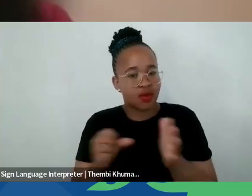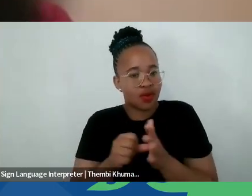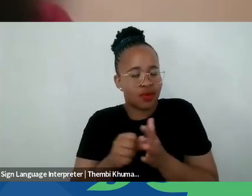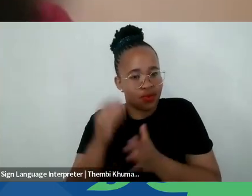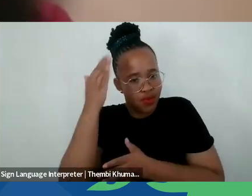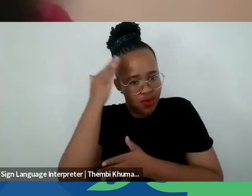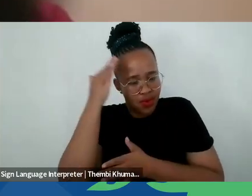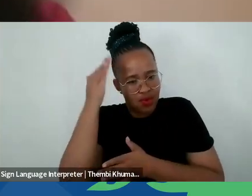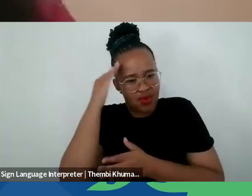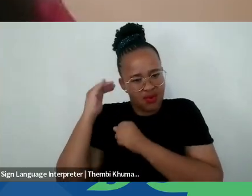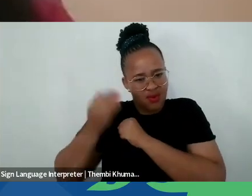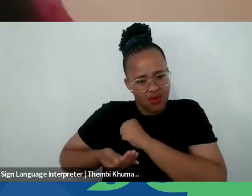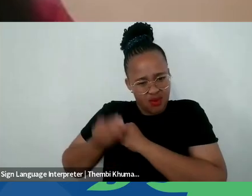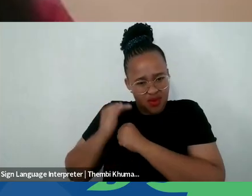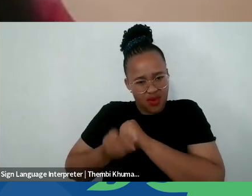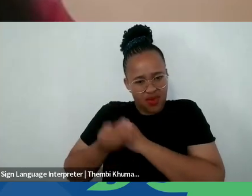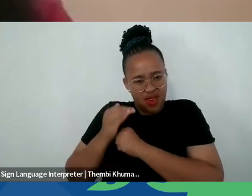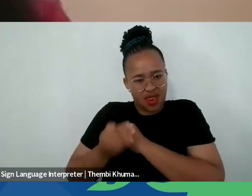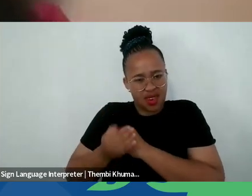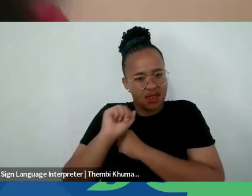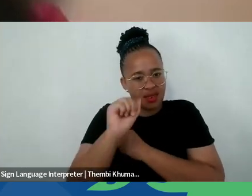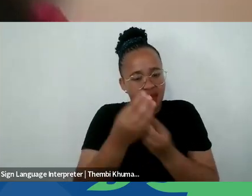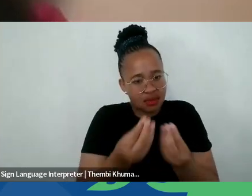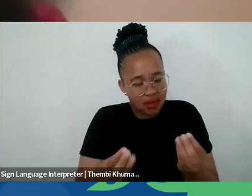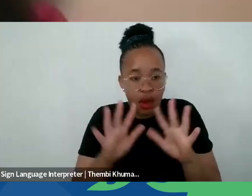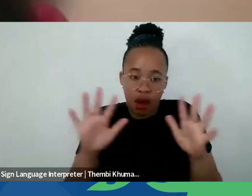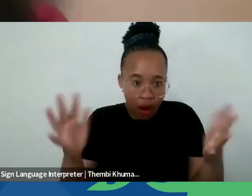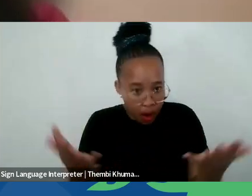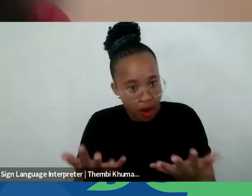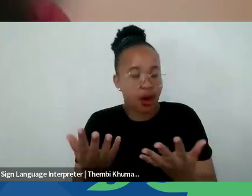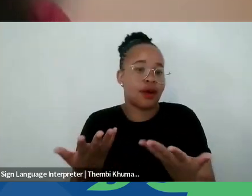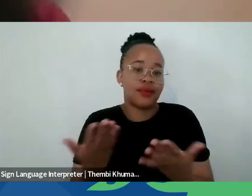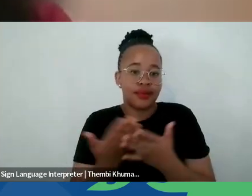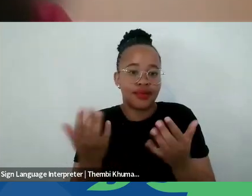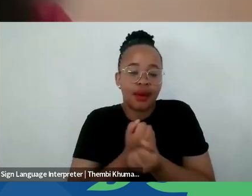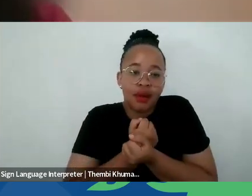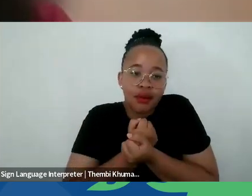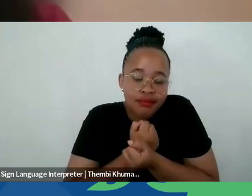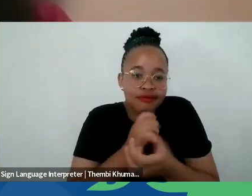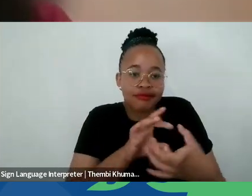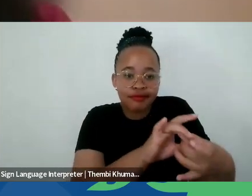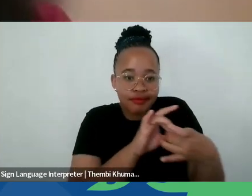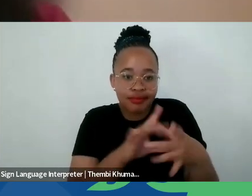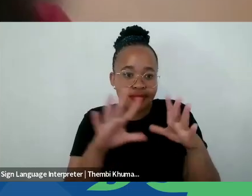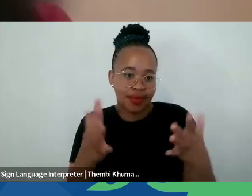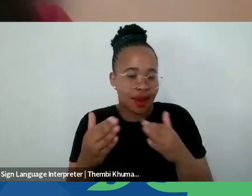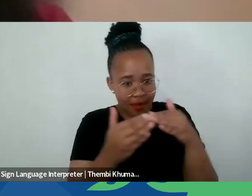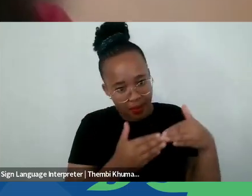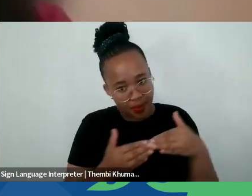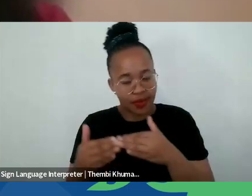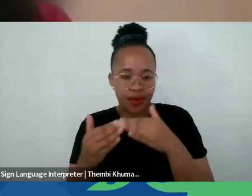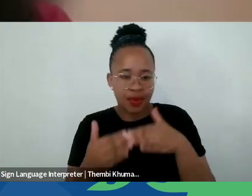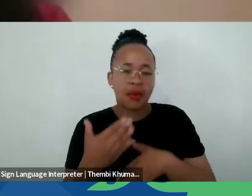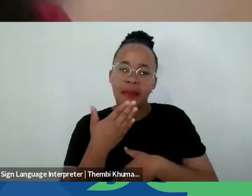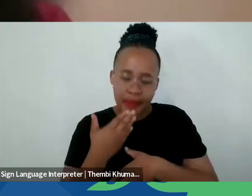risk to yourself and to your children and to have healthy relationships with your loved ones. So we also welcome you to go and